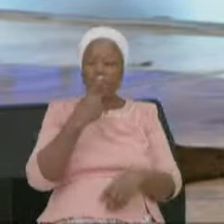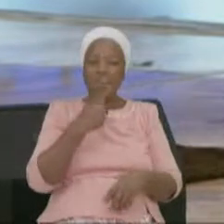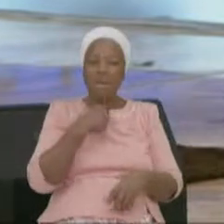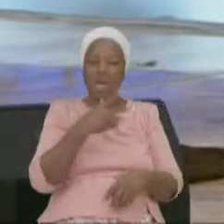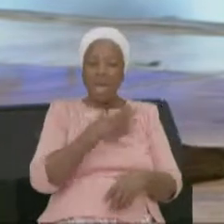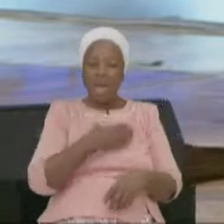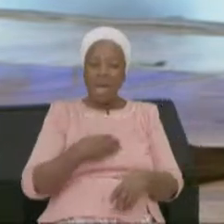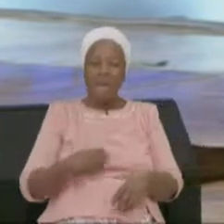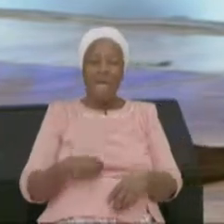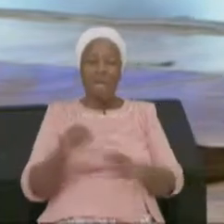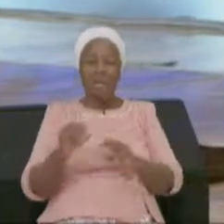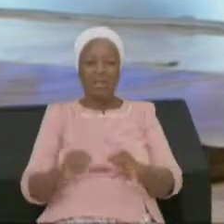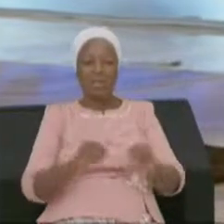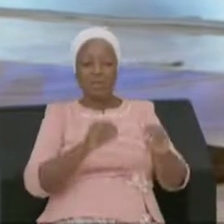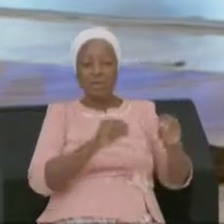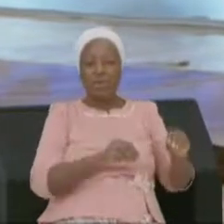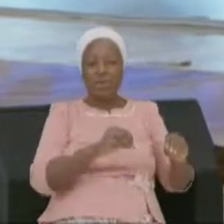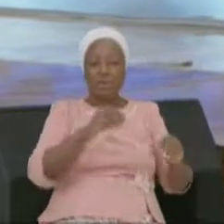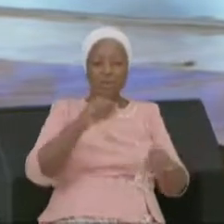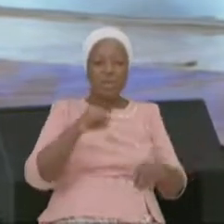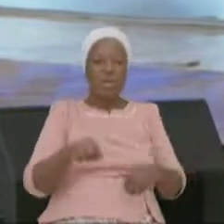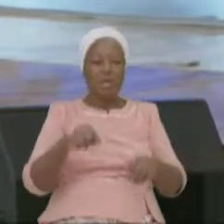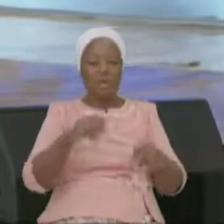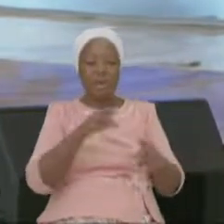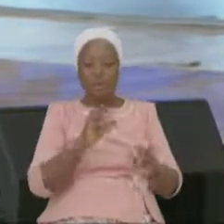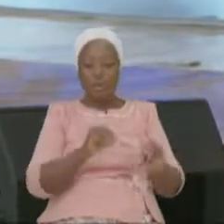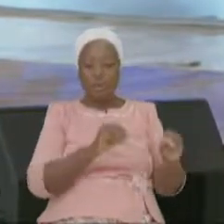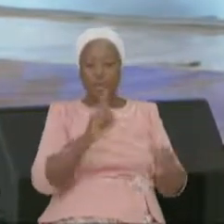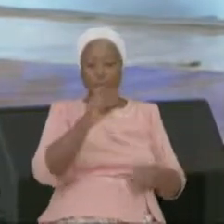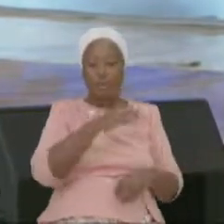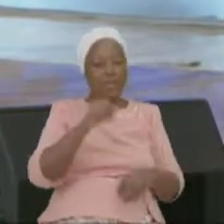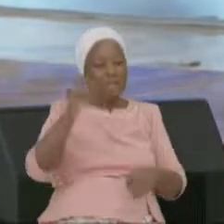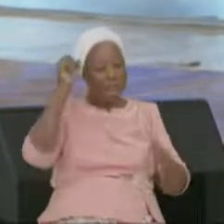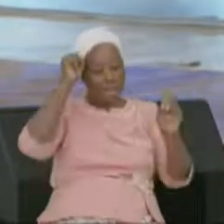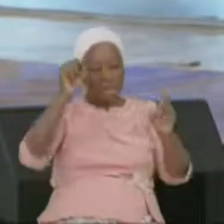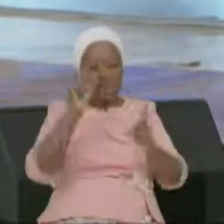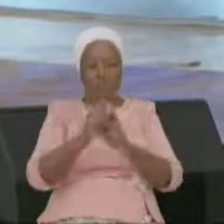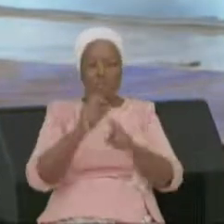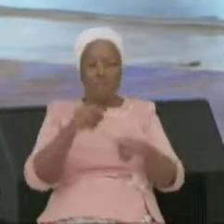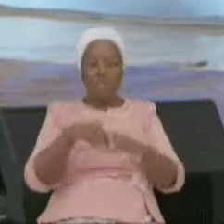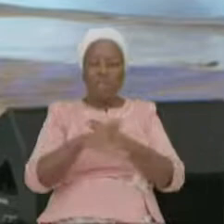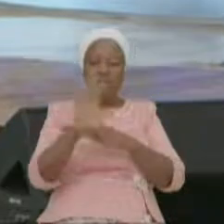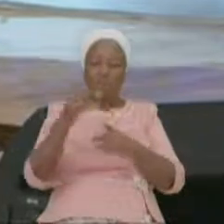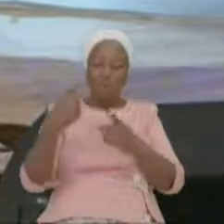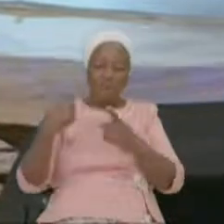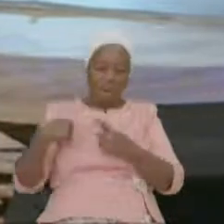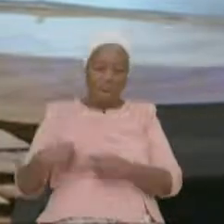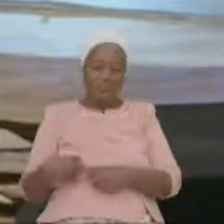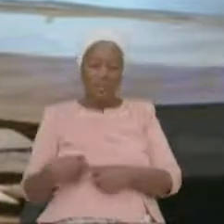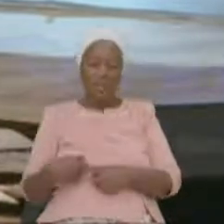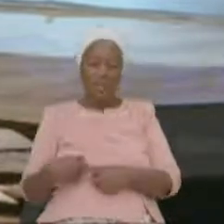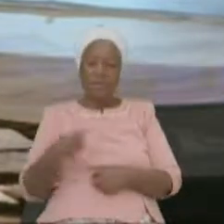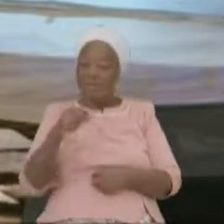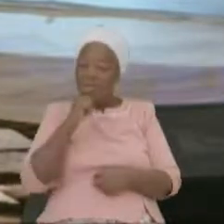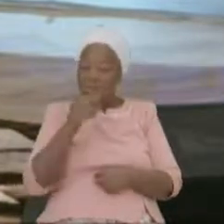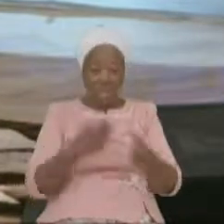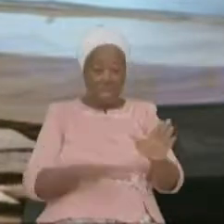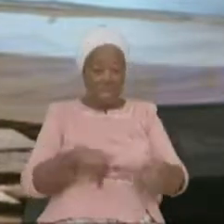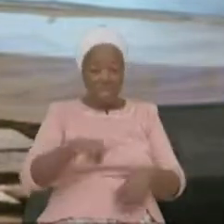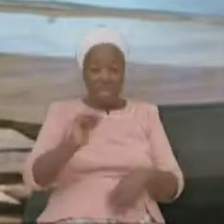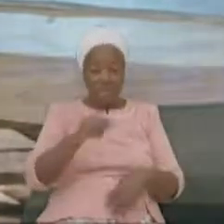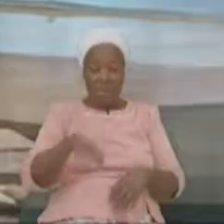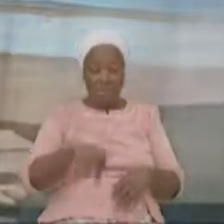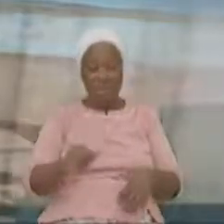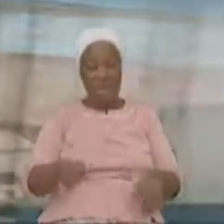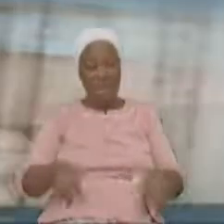up his words in thine heart. You are not dead yet, you're still alive. Before you go